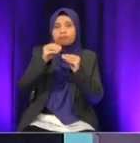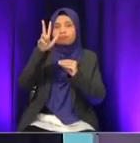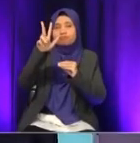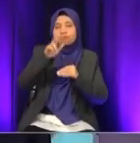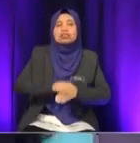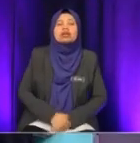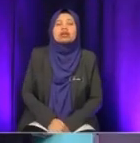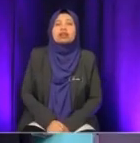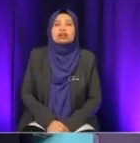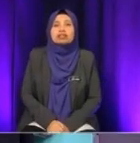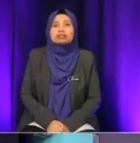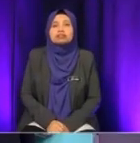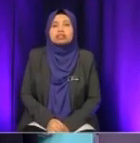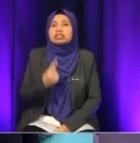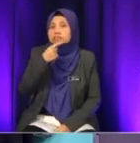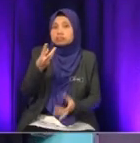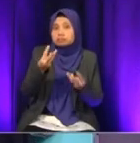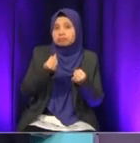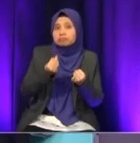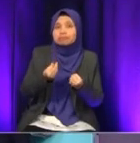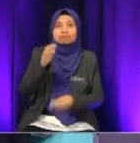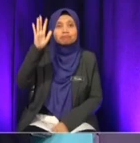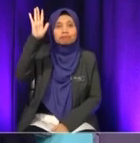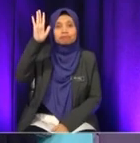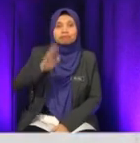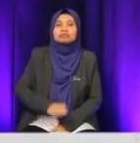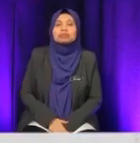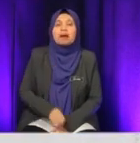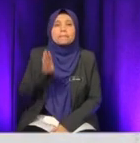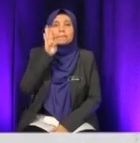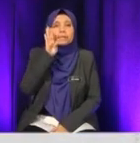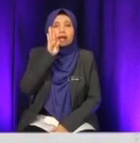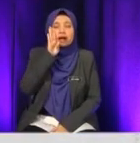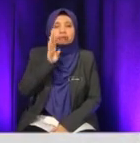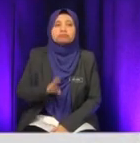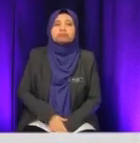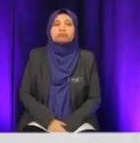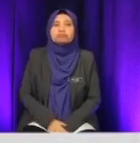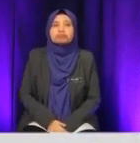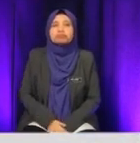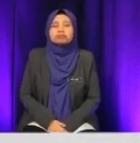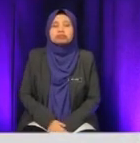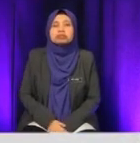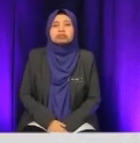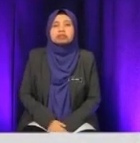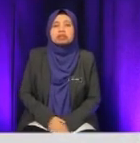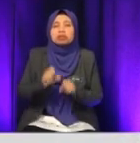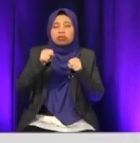third question, can I have a volunteer? Yes, Bella. Okay, Bella, can you please read up the question for me?